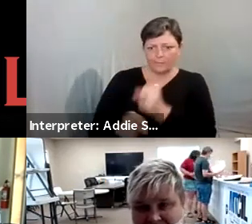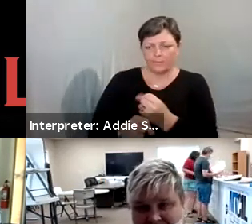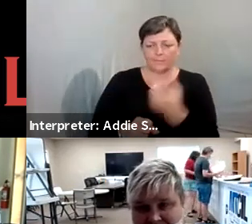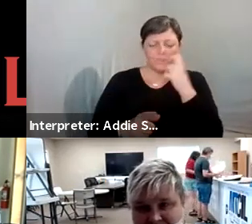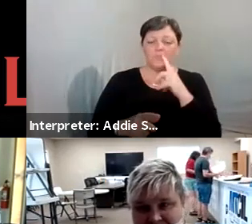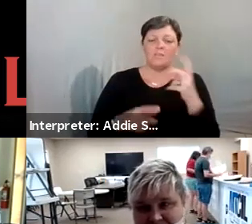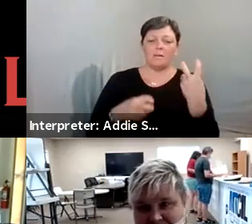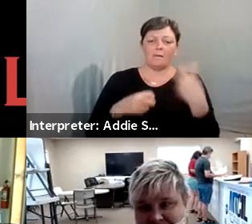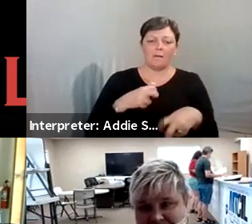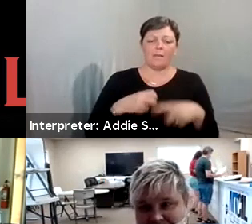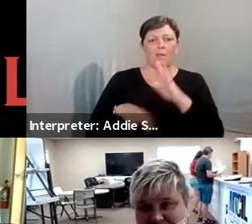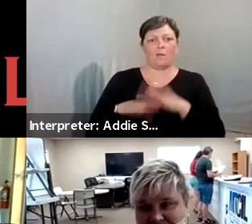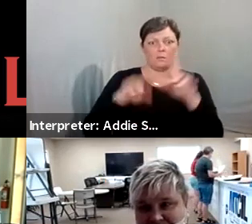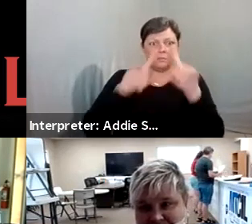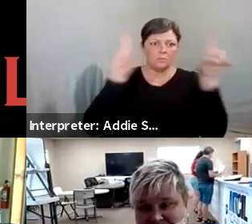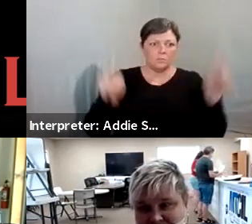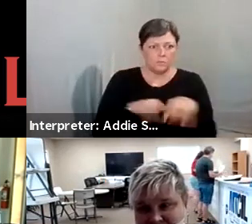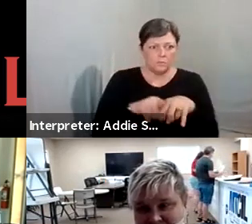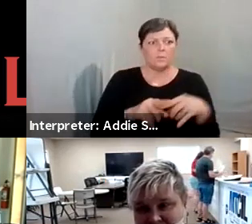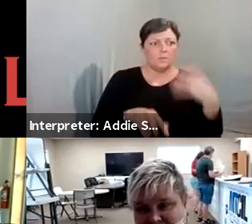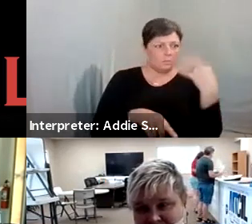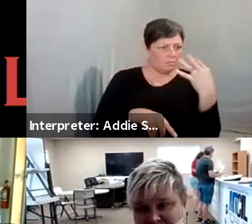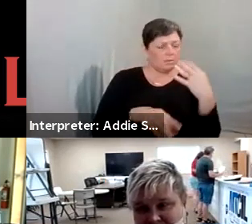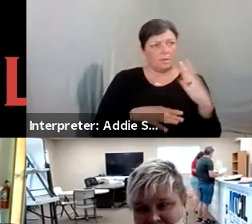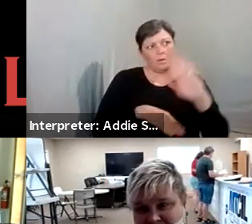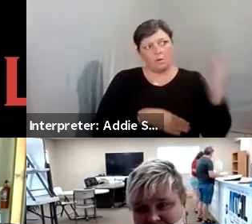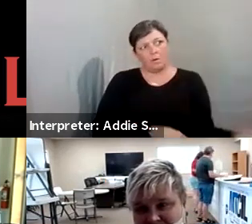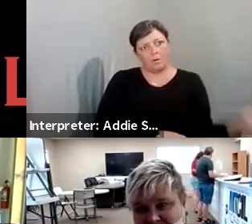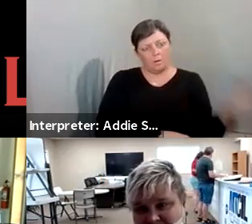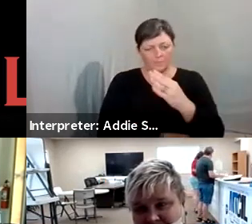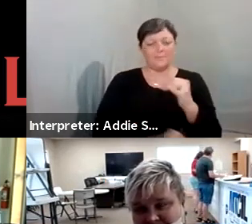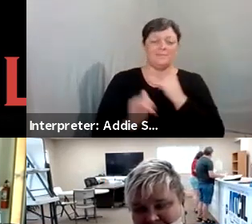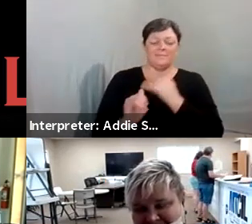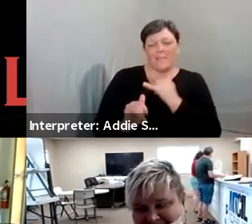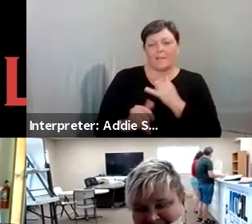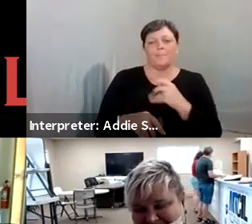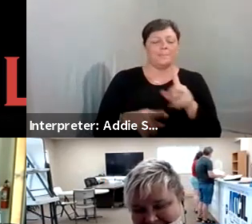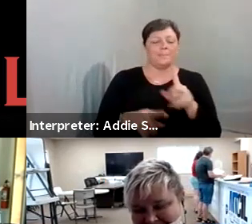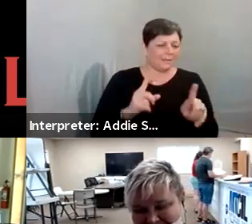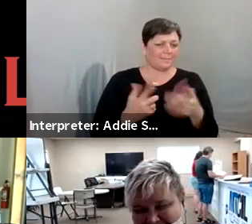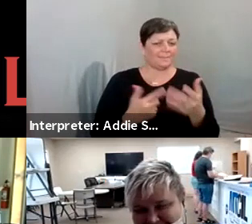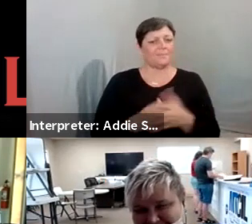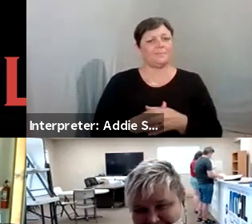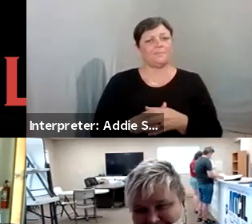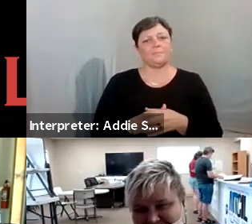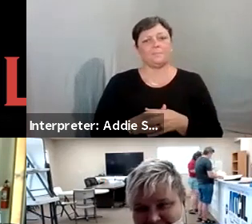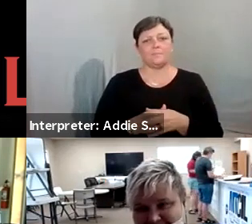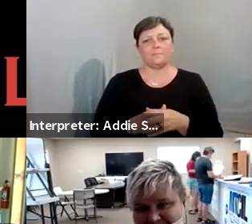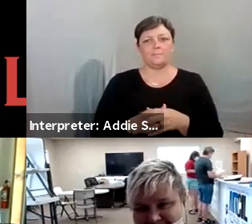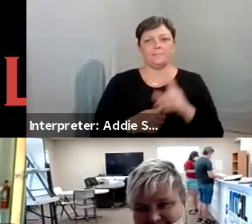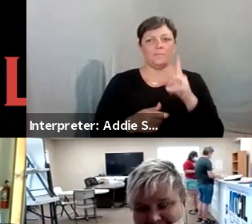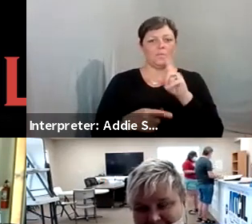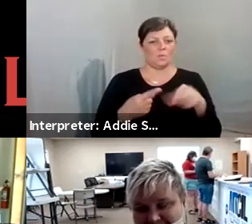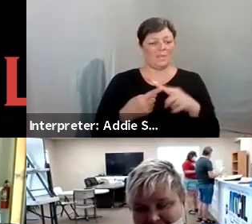hard. They're on screens required all day. So are we, but when it's extra